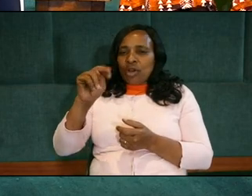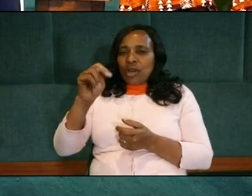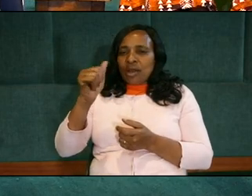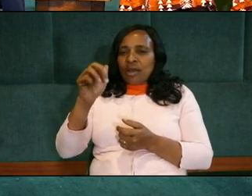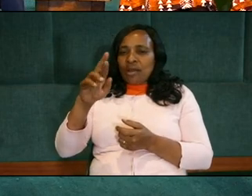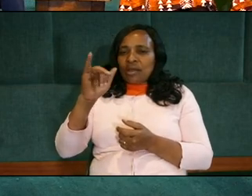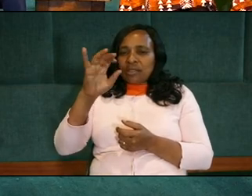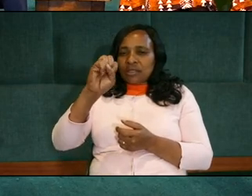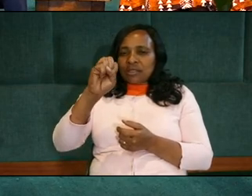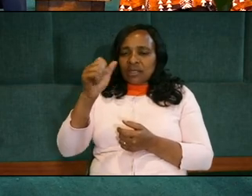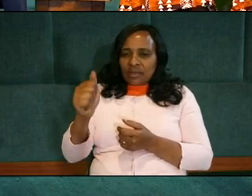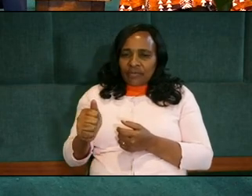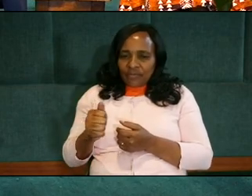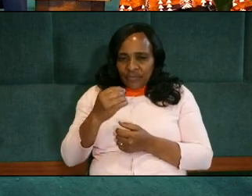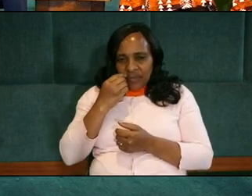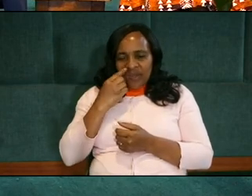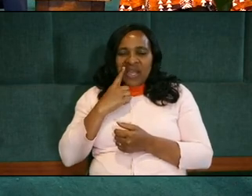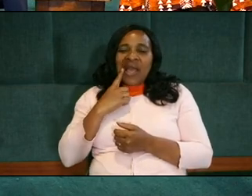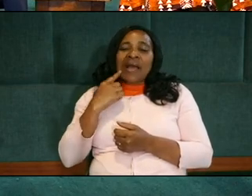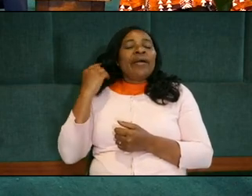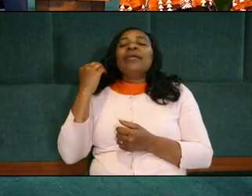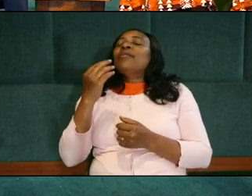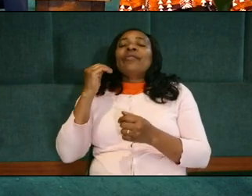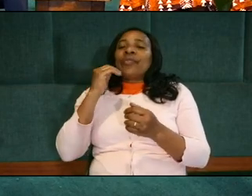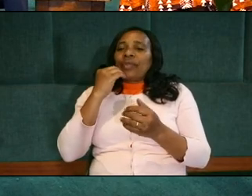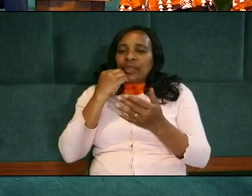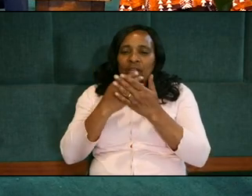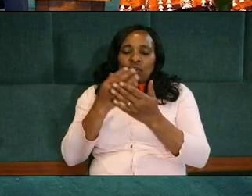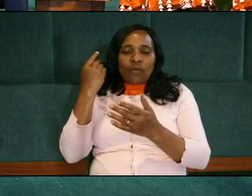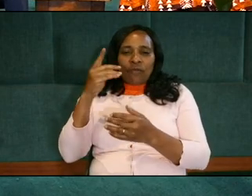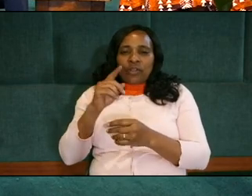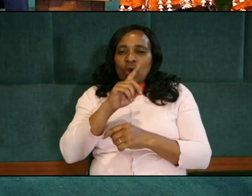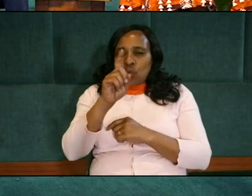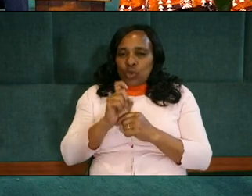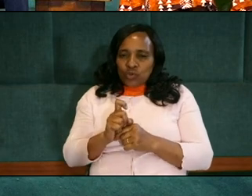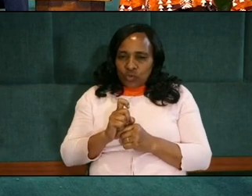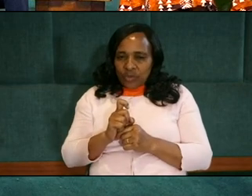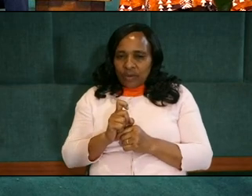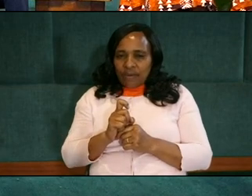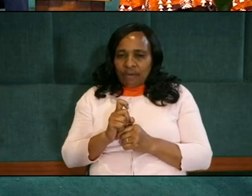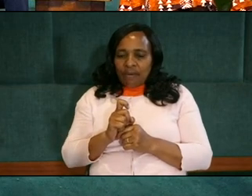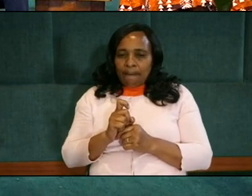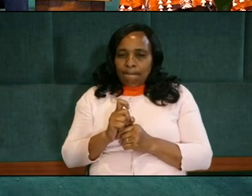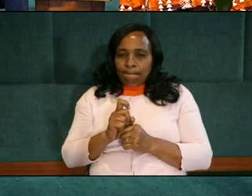Lisa? Thank you for the question.